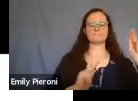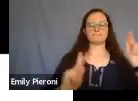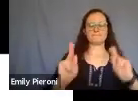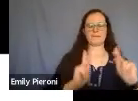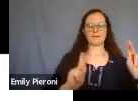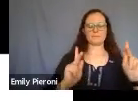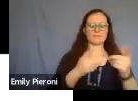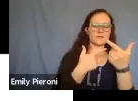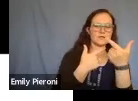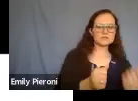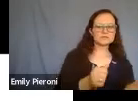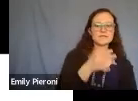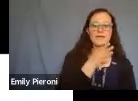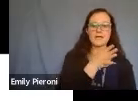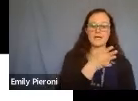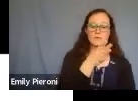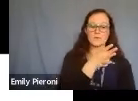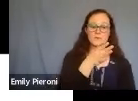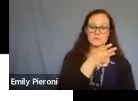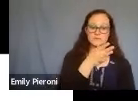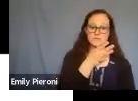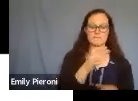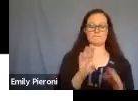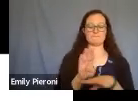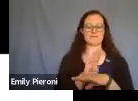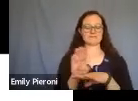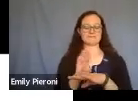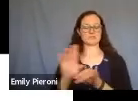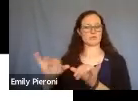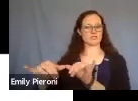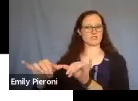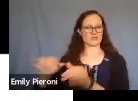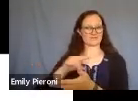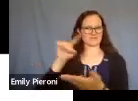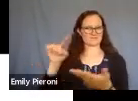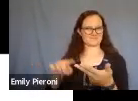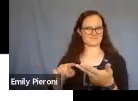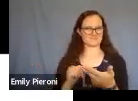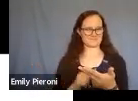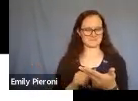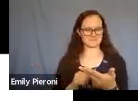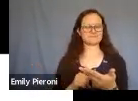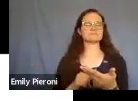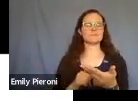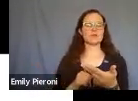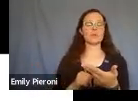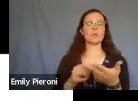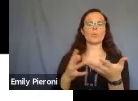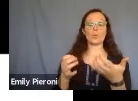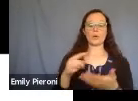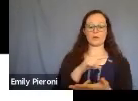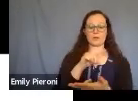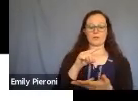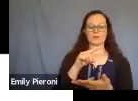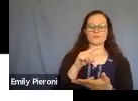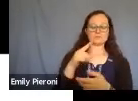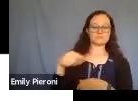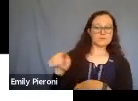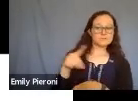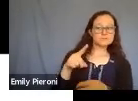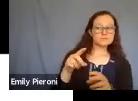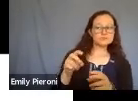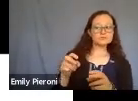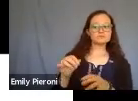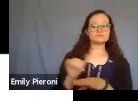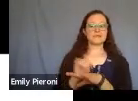agriculture, business, or engineering. And we try to have them enter into this internship.